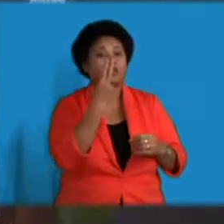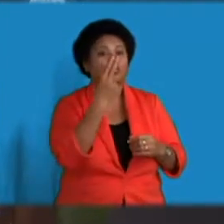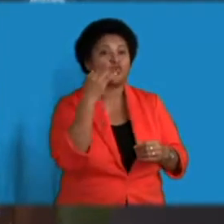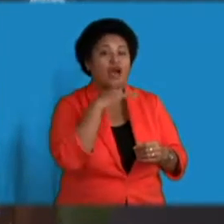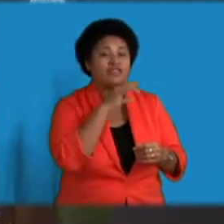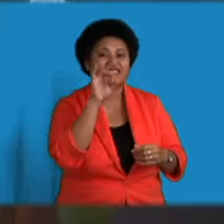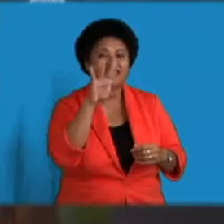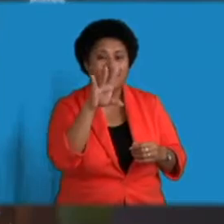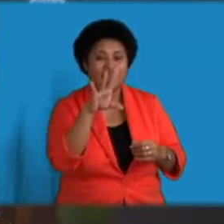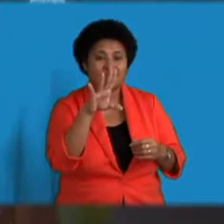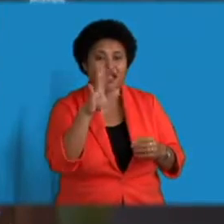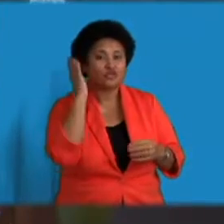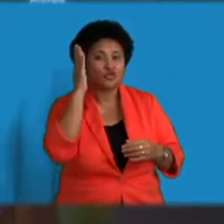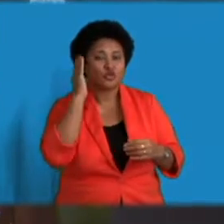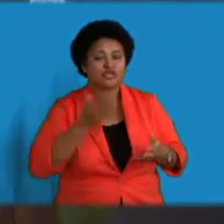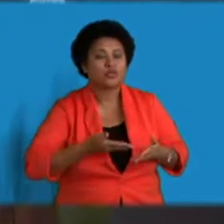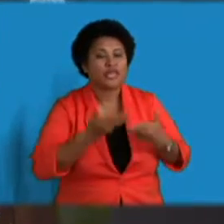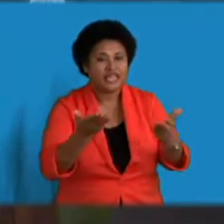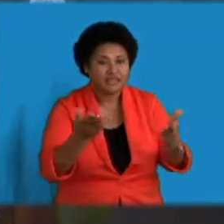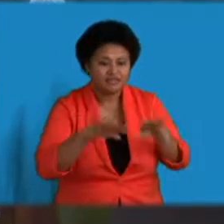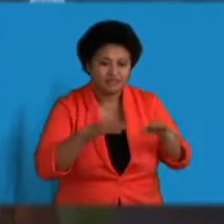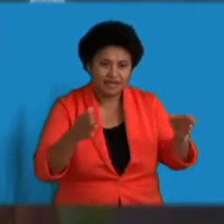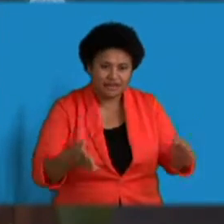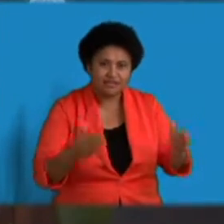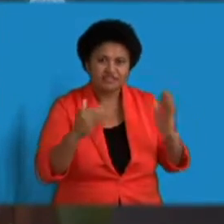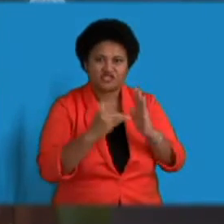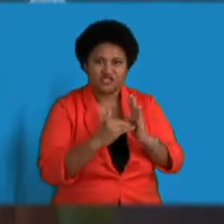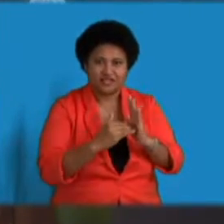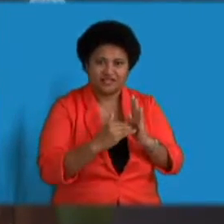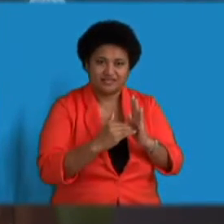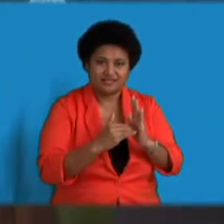with furniture, special furniture